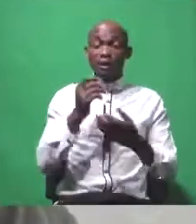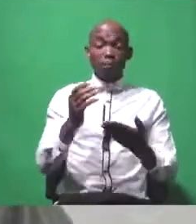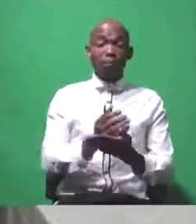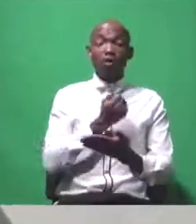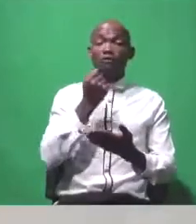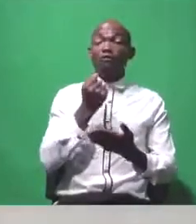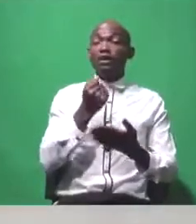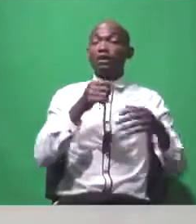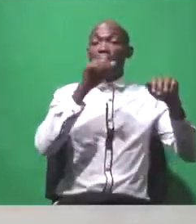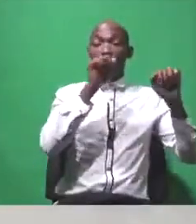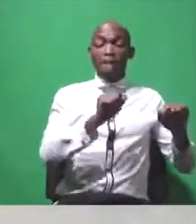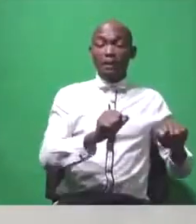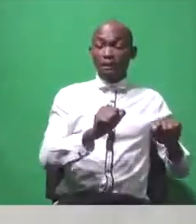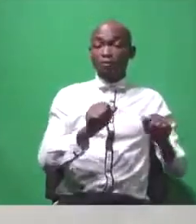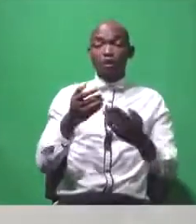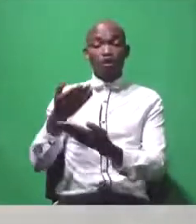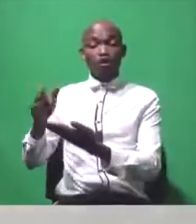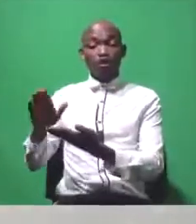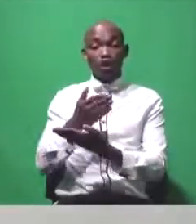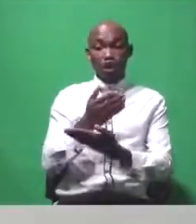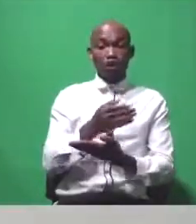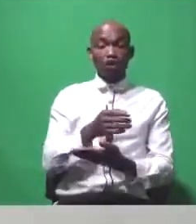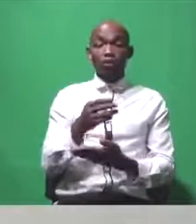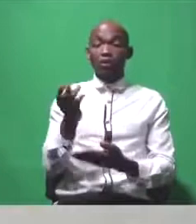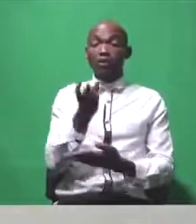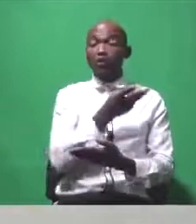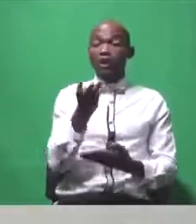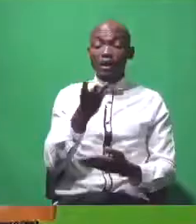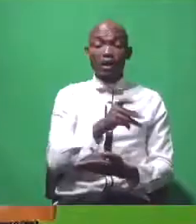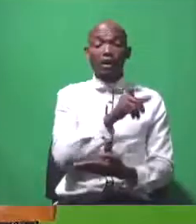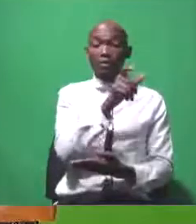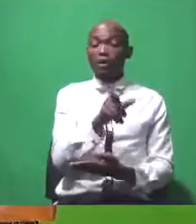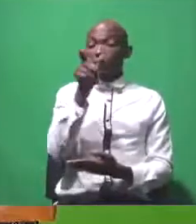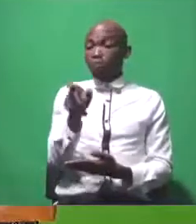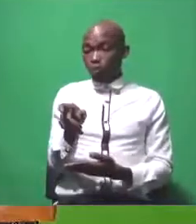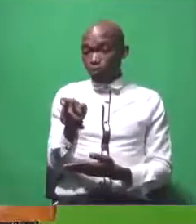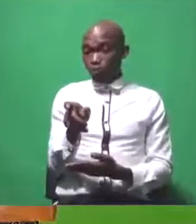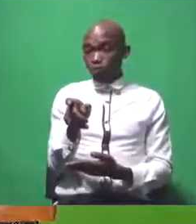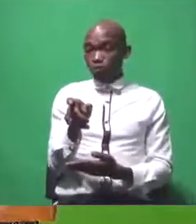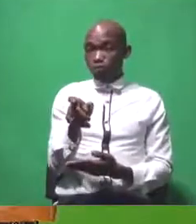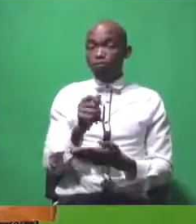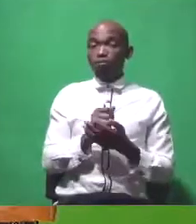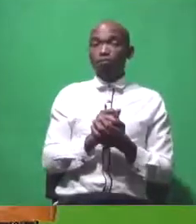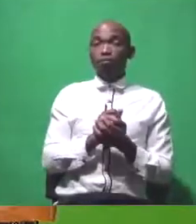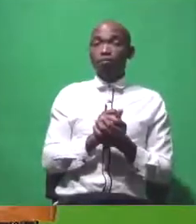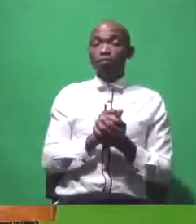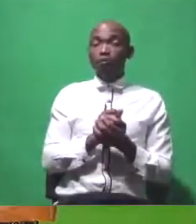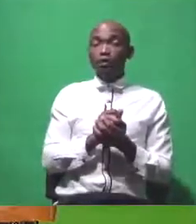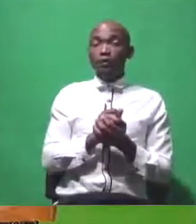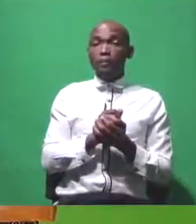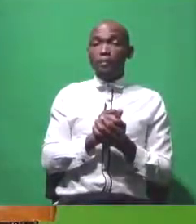loss should be distributed to the partners or to the ventures. Okay.